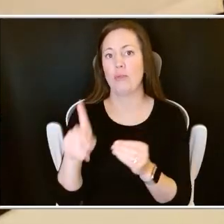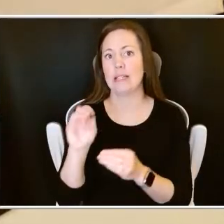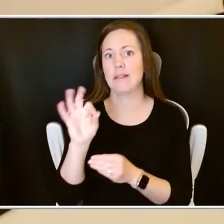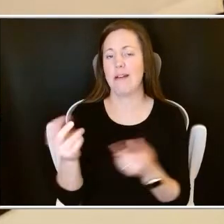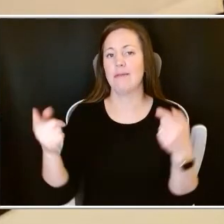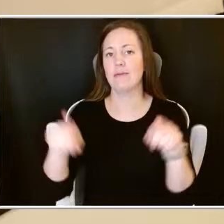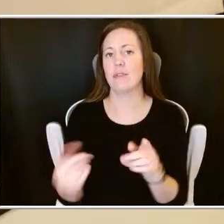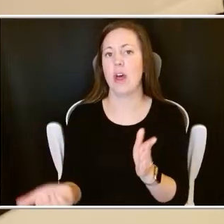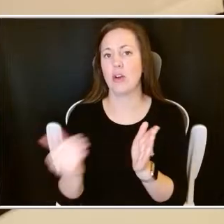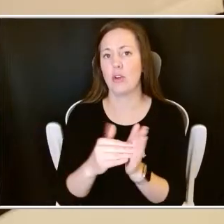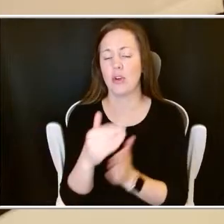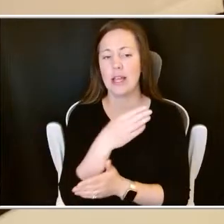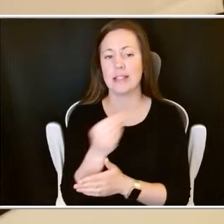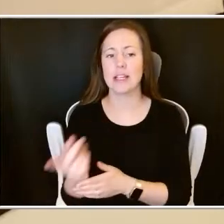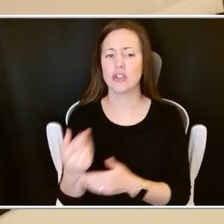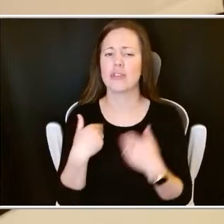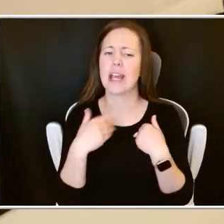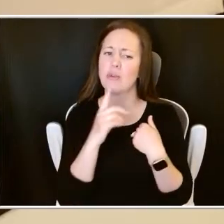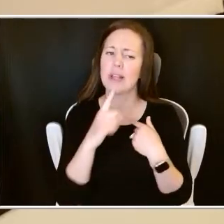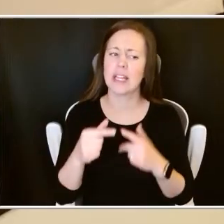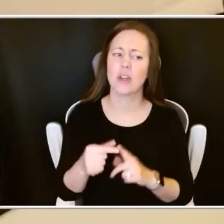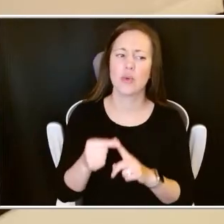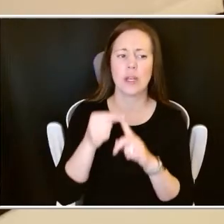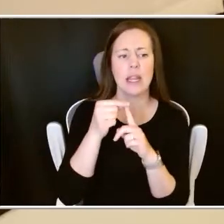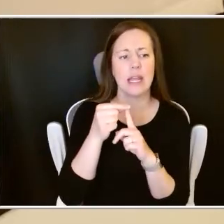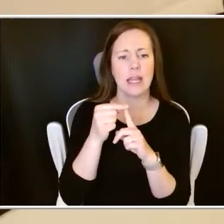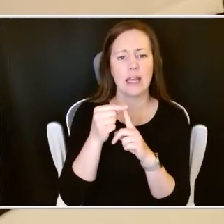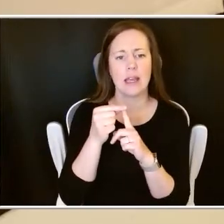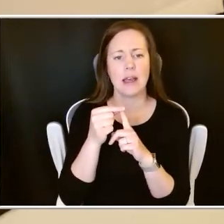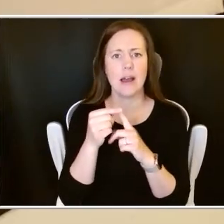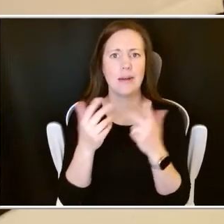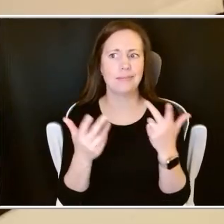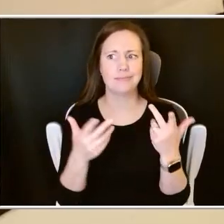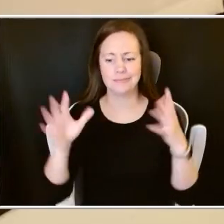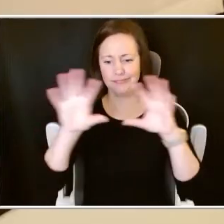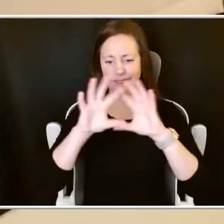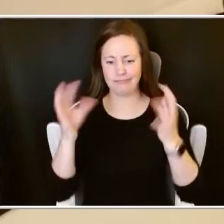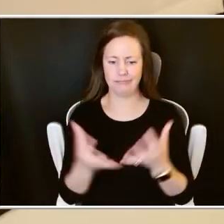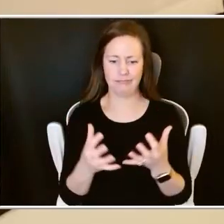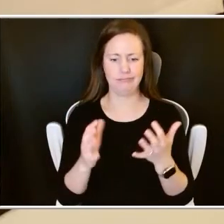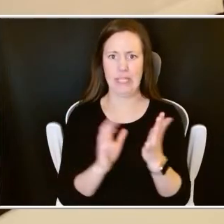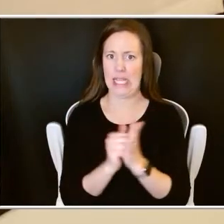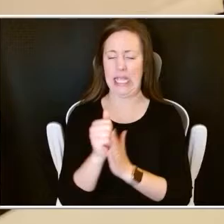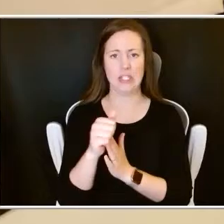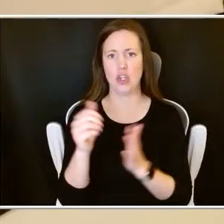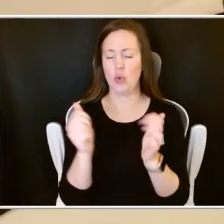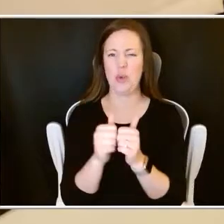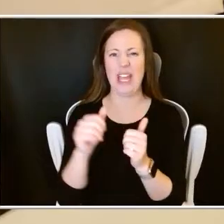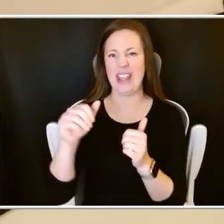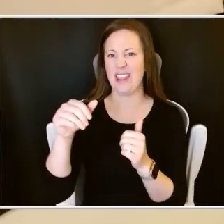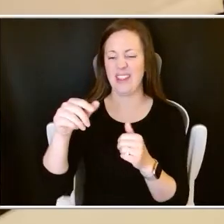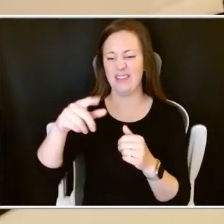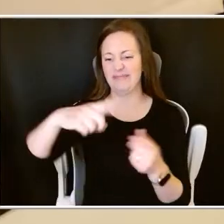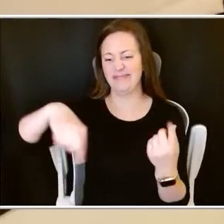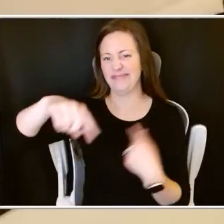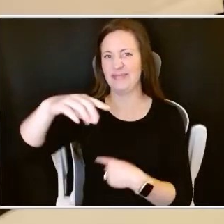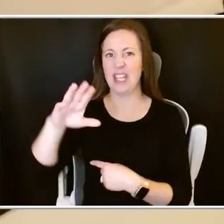unique molecular picture of her cancer. Her cancer had a unique genetic